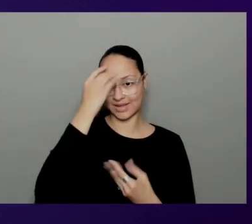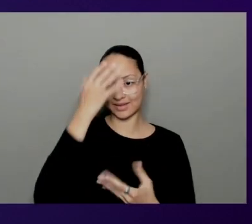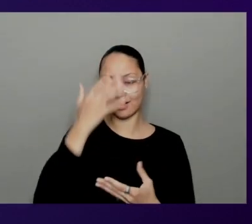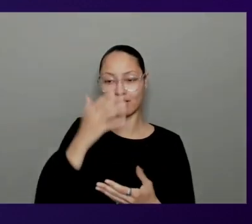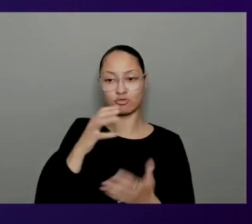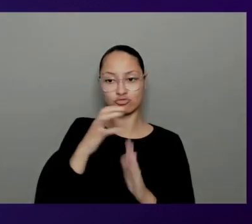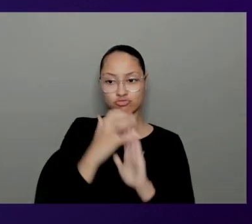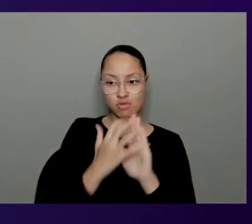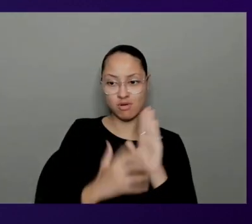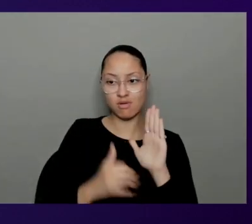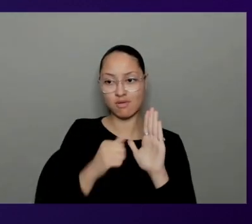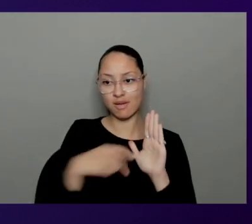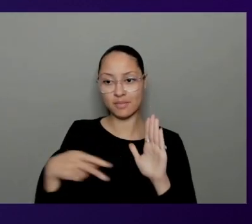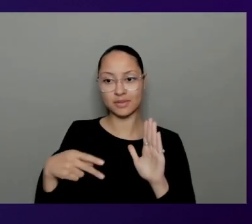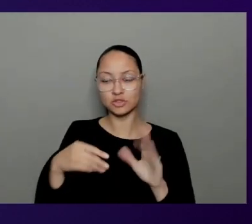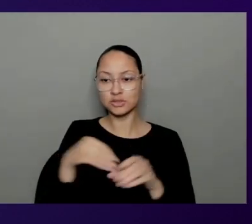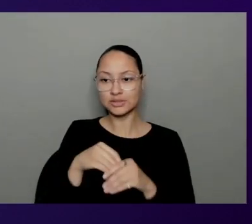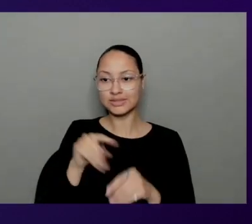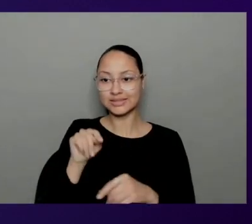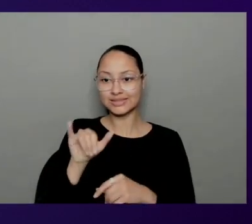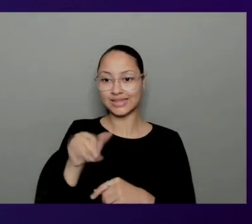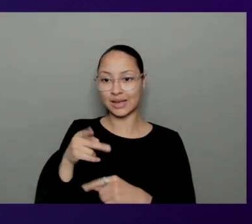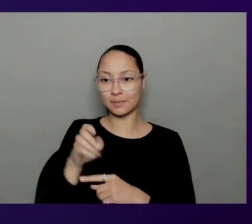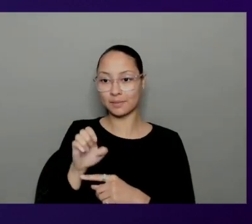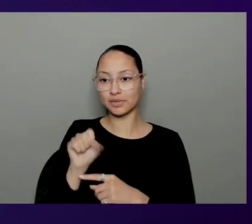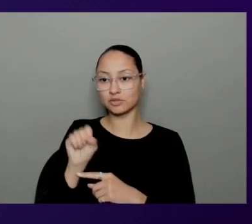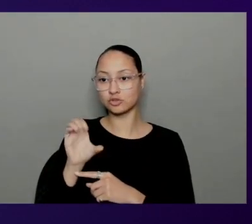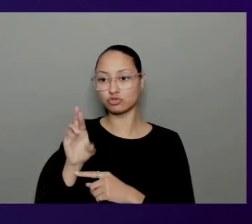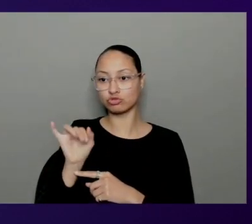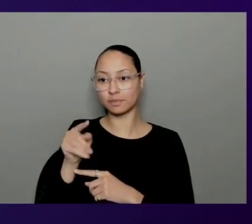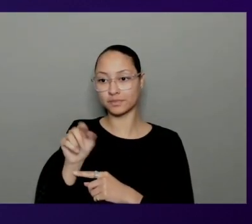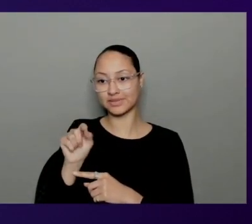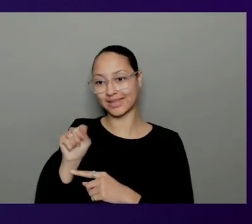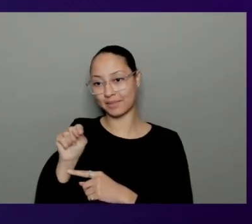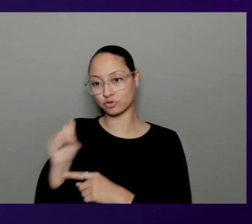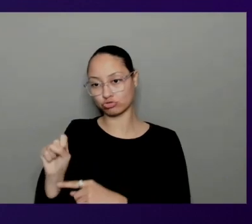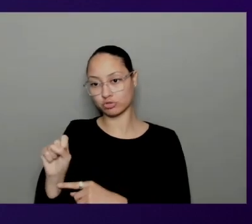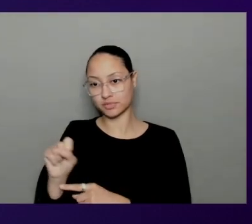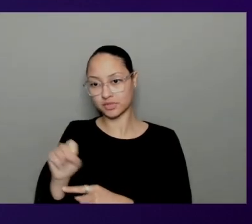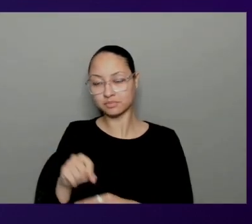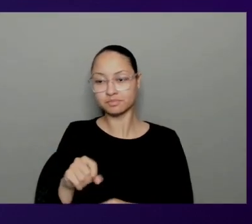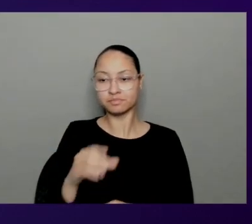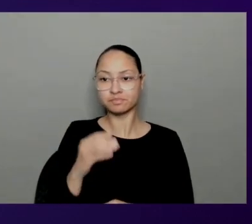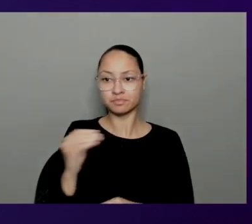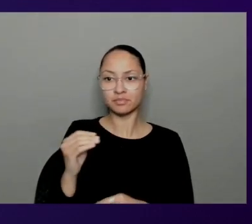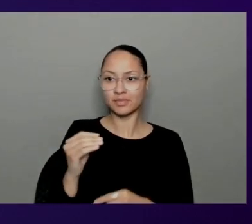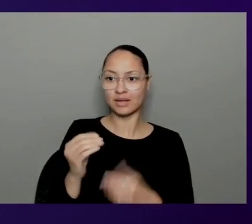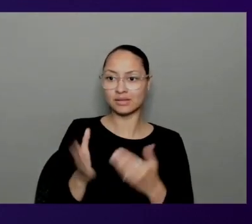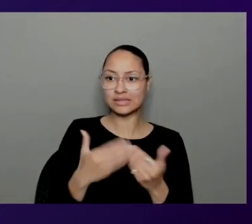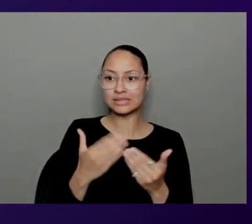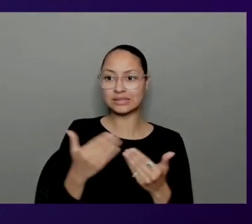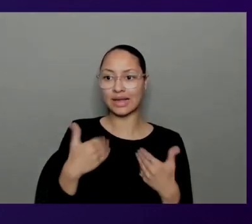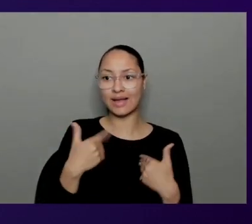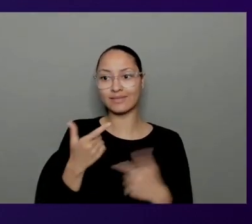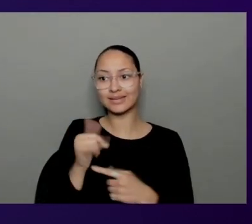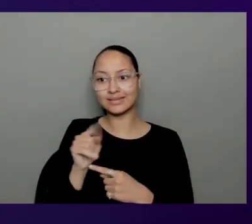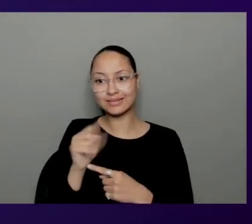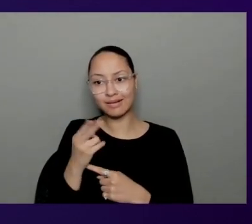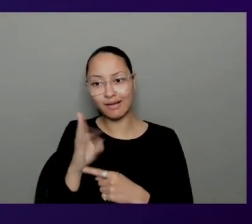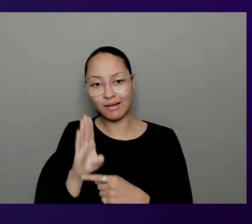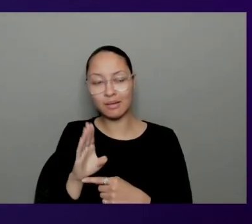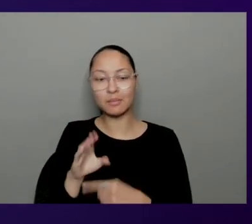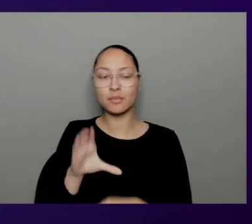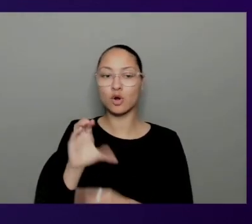back to CloudFormation as we gain more familiarity, and then easily version this stuff in GitHub, code commit, whatever tooling that